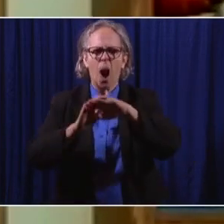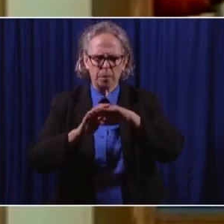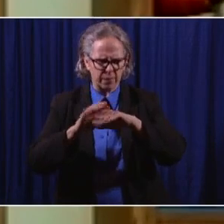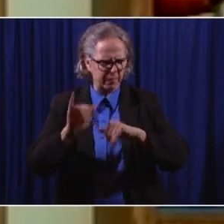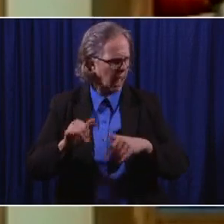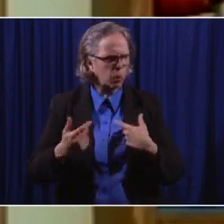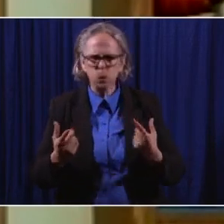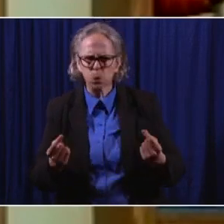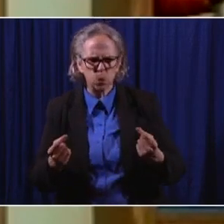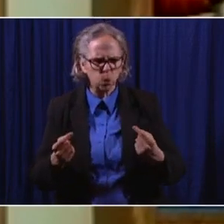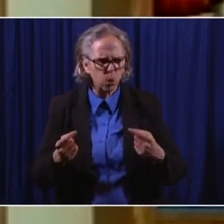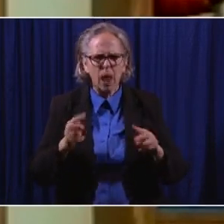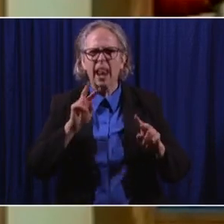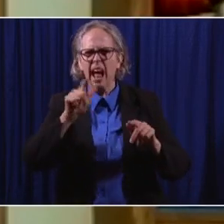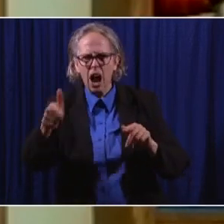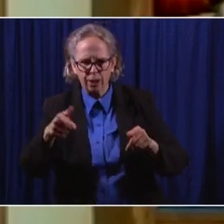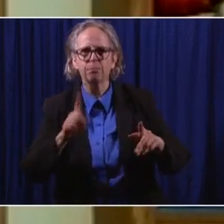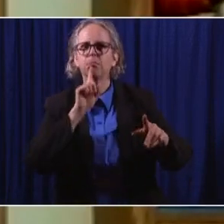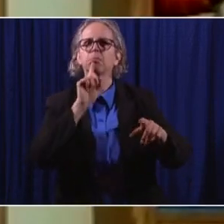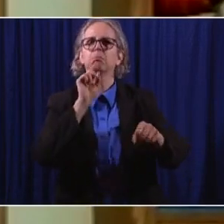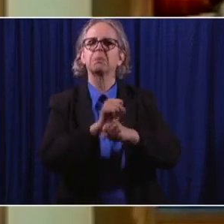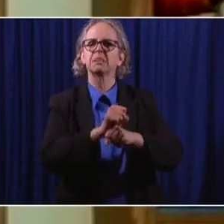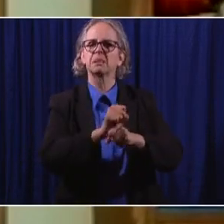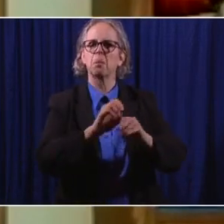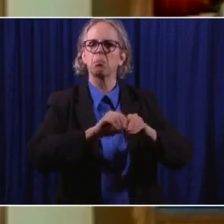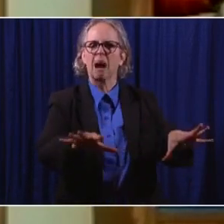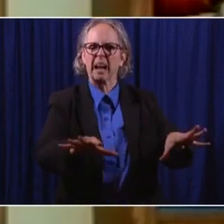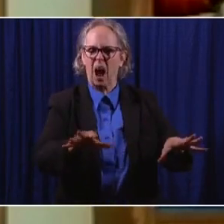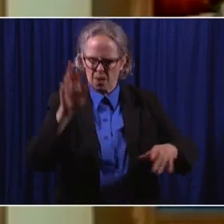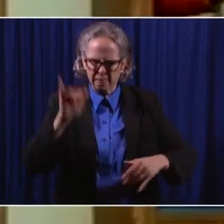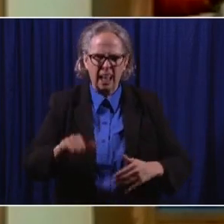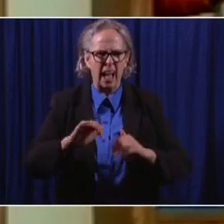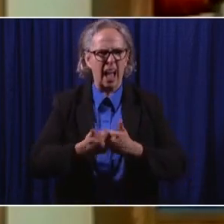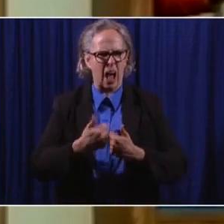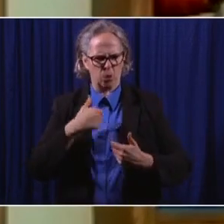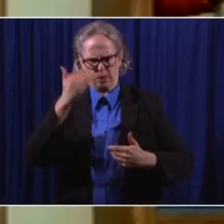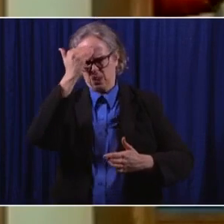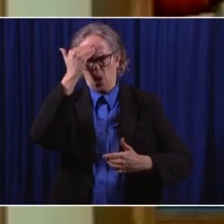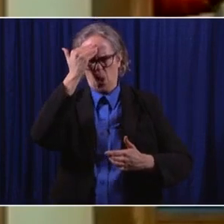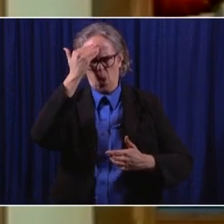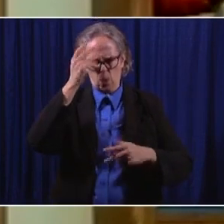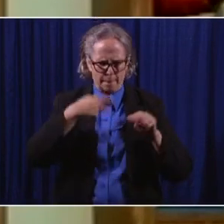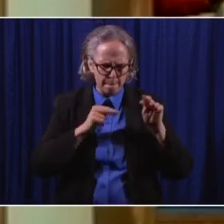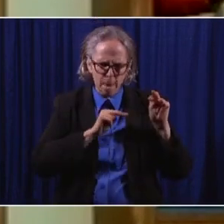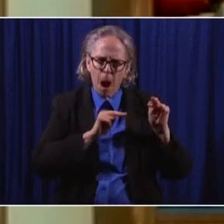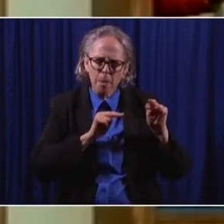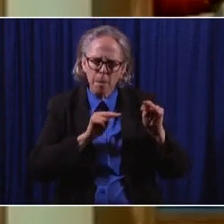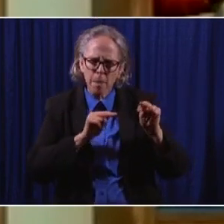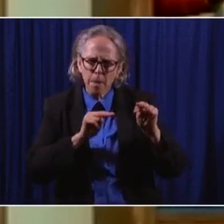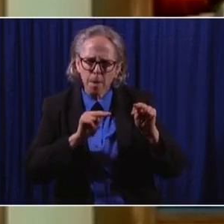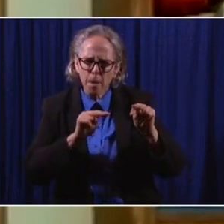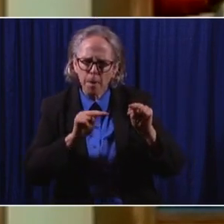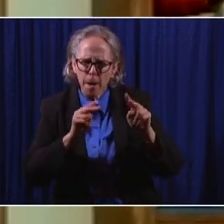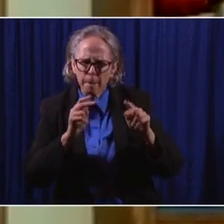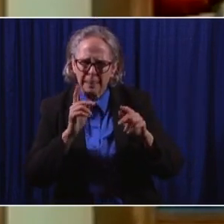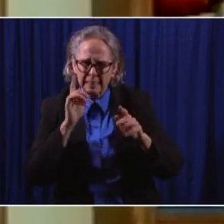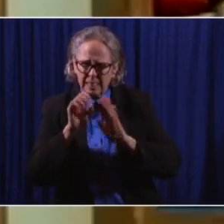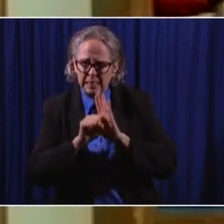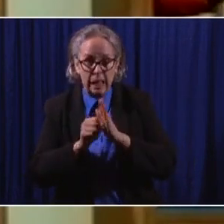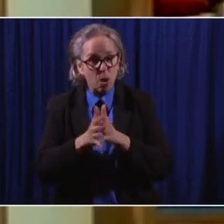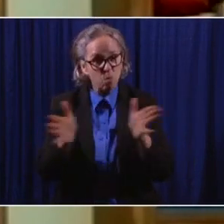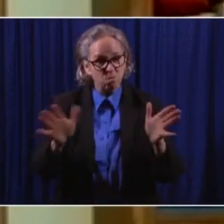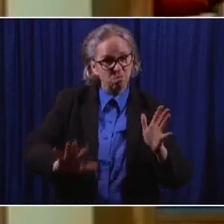a leading indicator of disease. So we're closely monitoring the results that we're seeing across our state. We are monitoring a